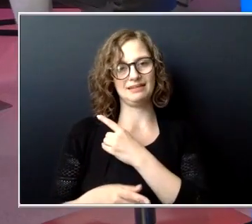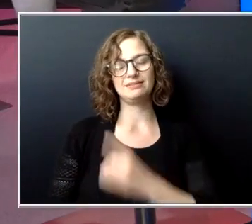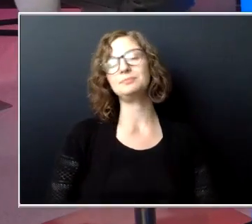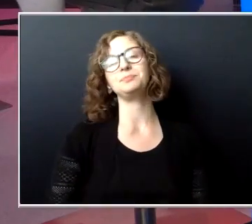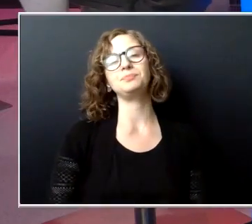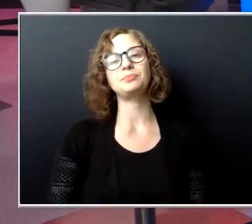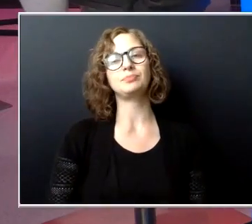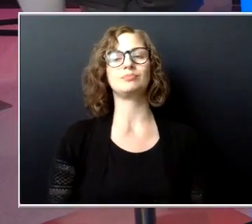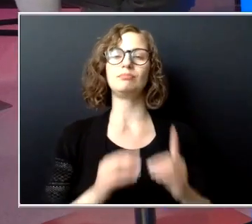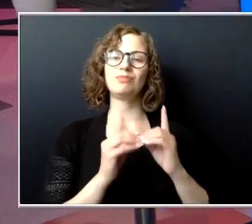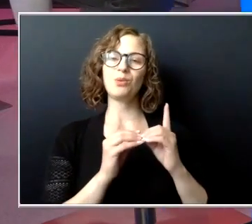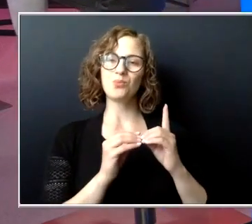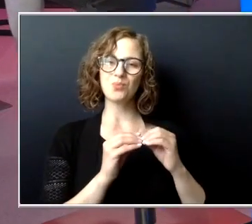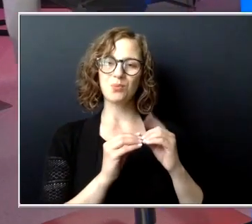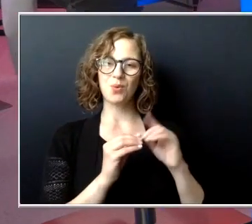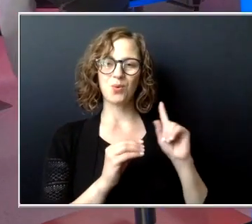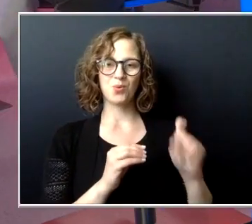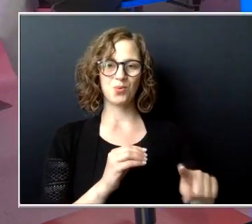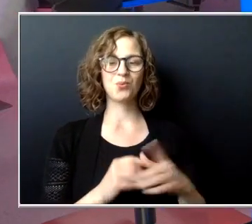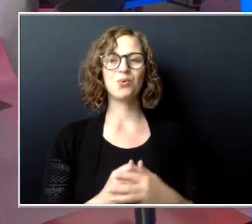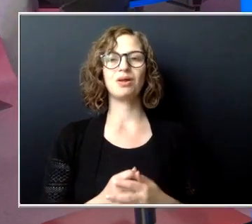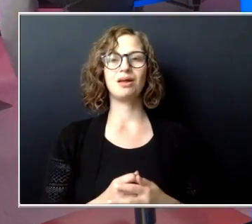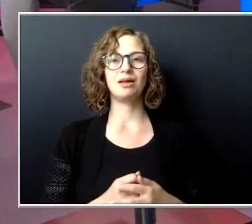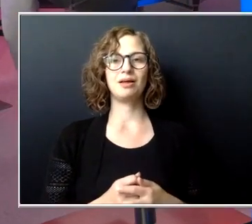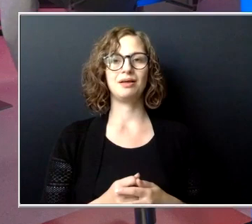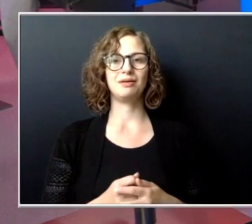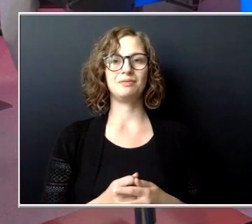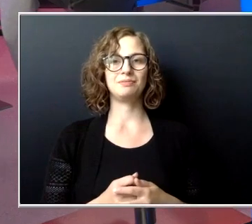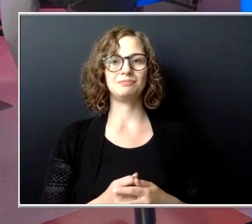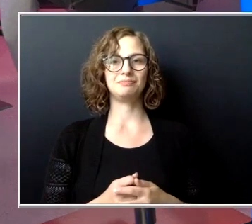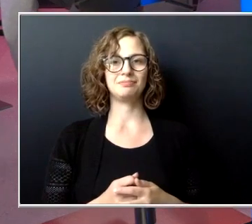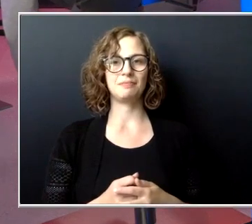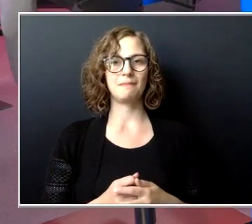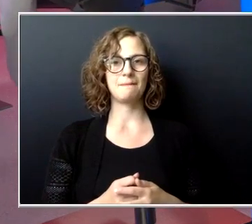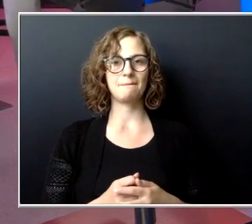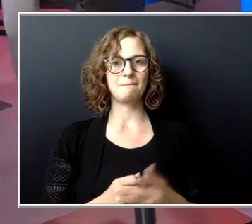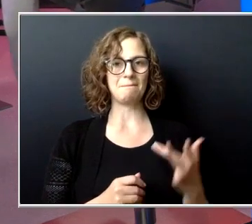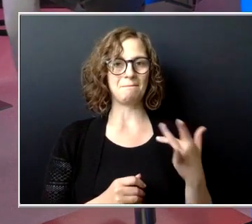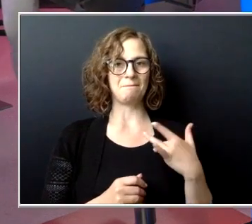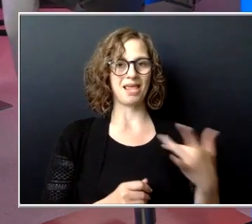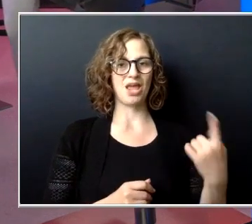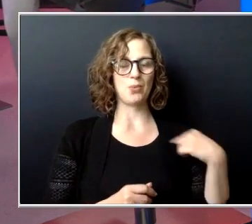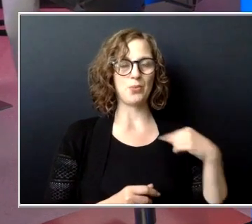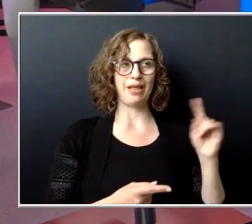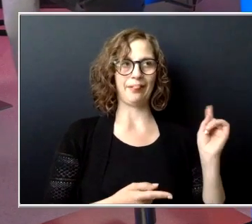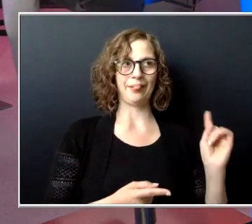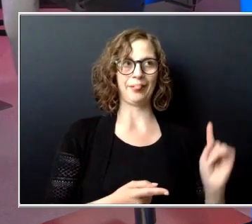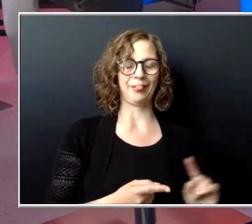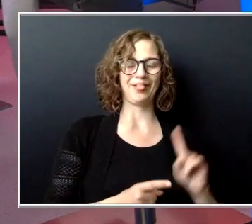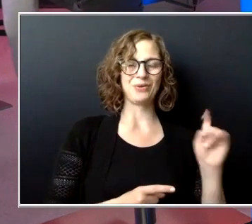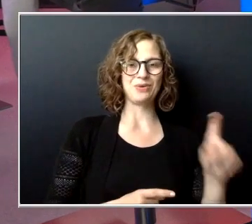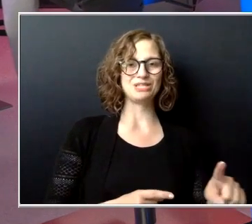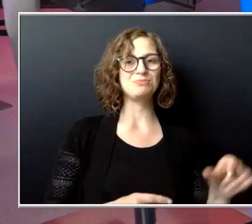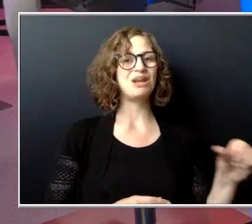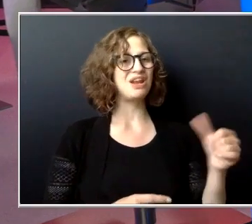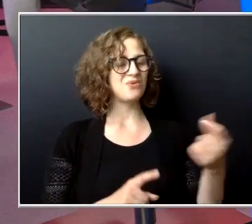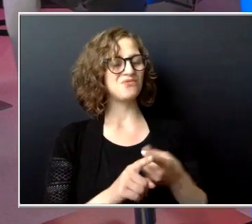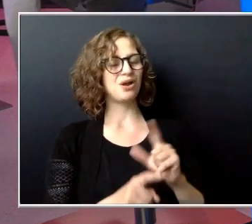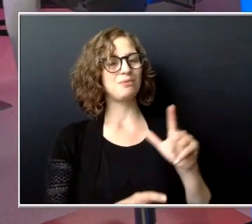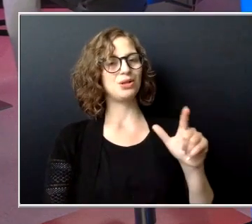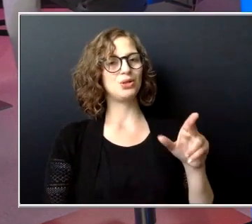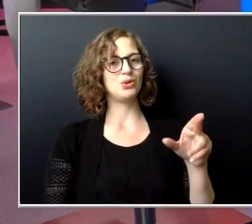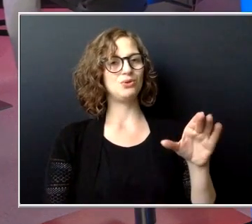more. Normally, we peter off on the questions now, but I've got another one from Lucy. Lucy says, I was